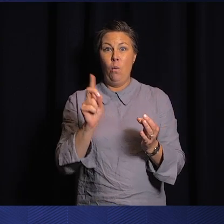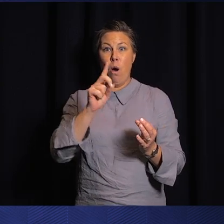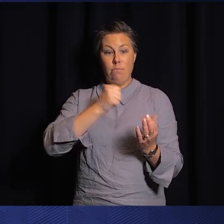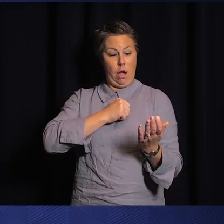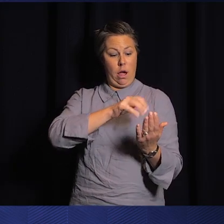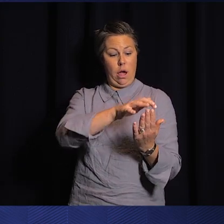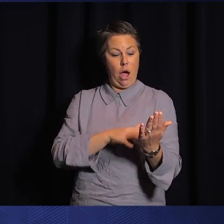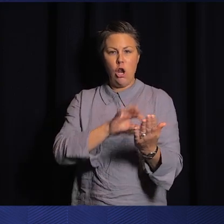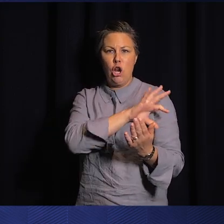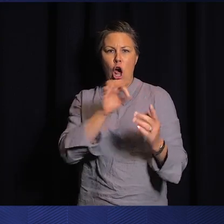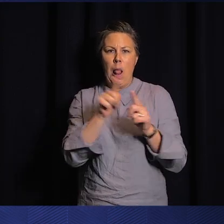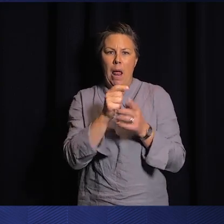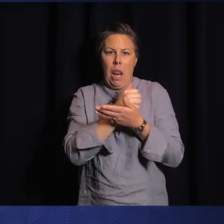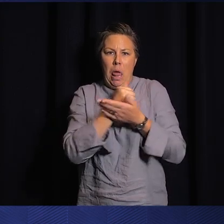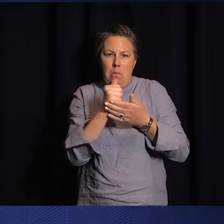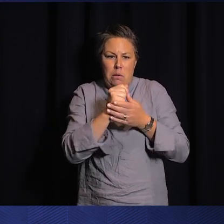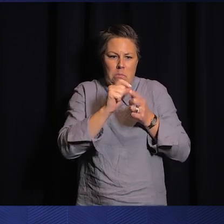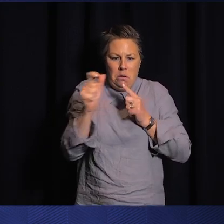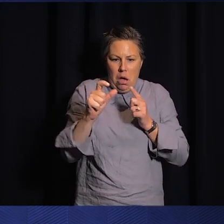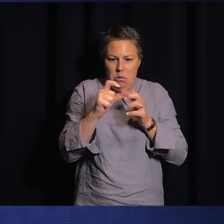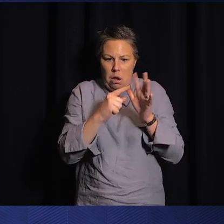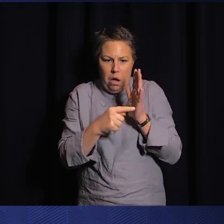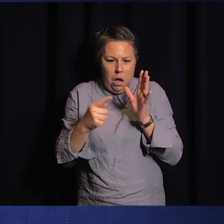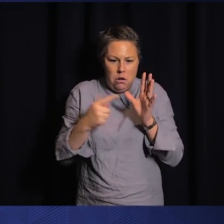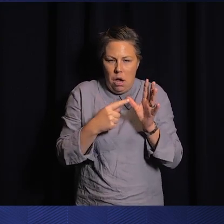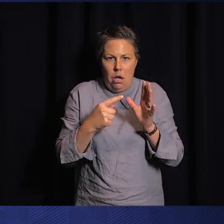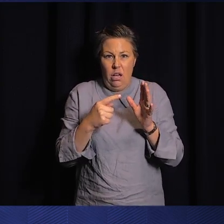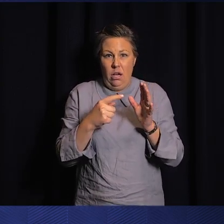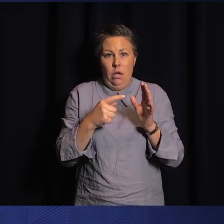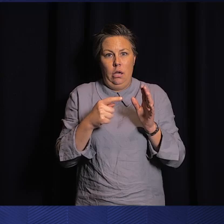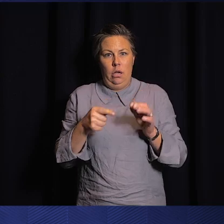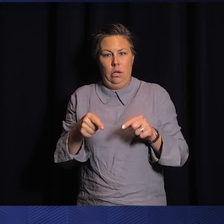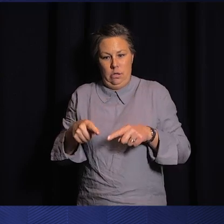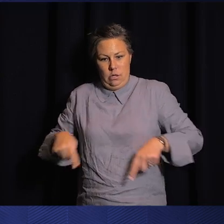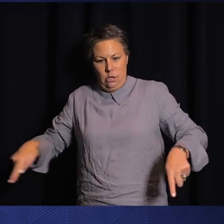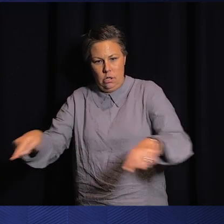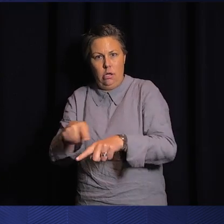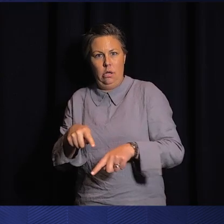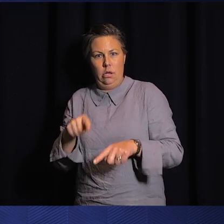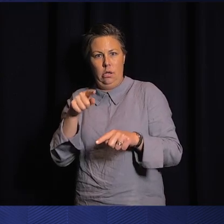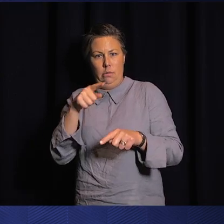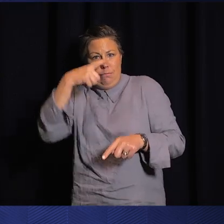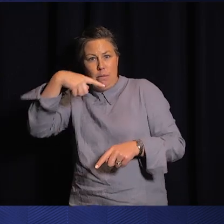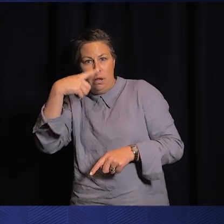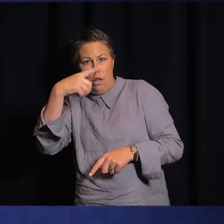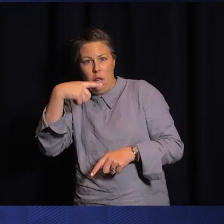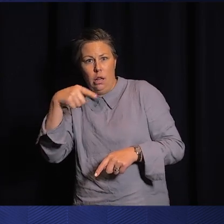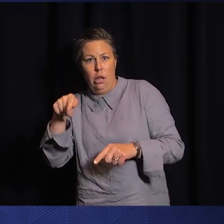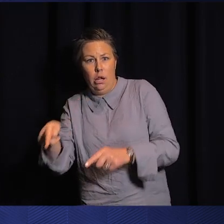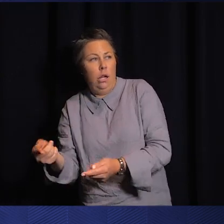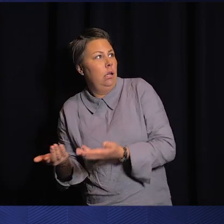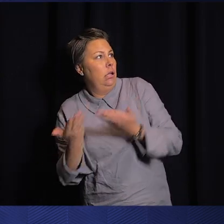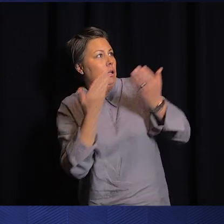so civil society is part of the national process, and government is taking it, buying it, and how